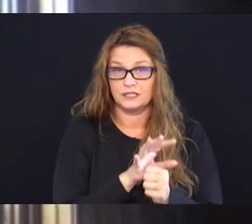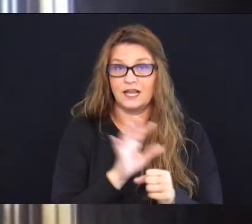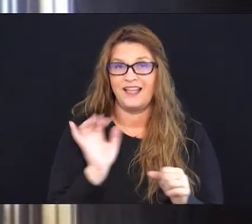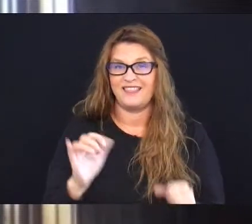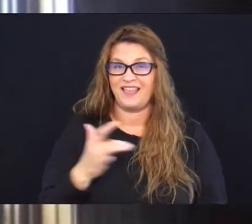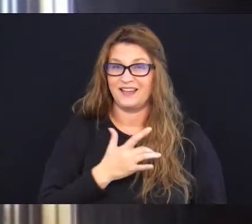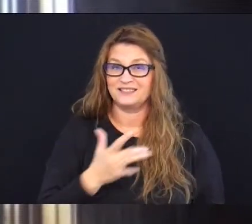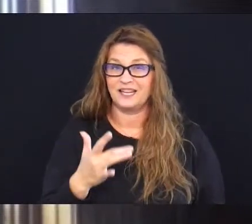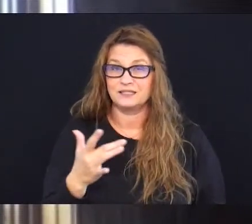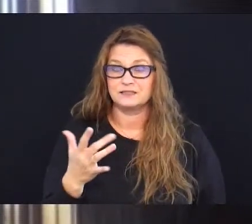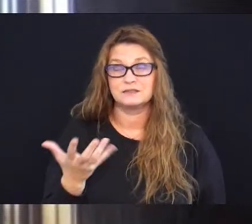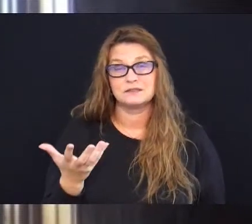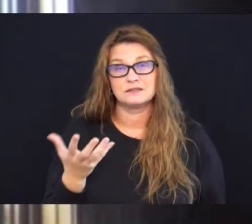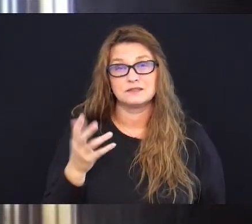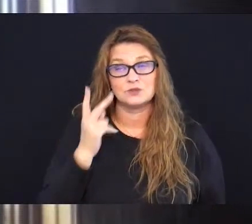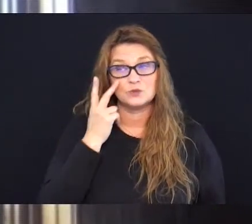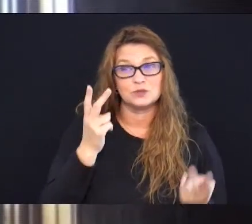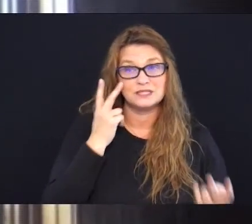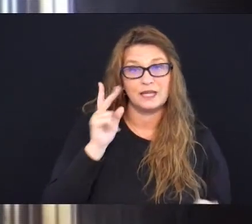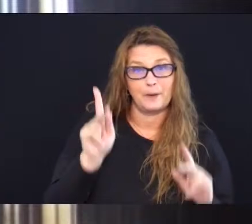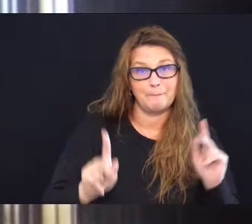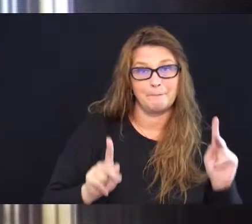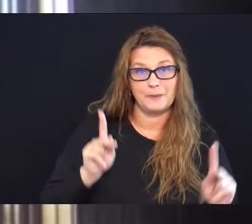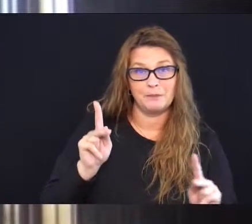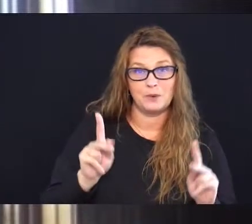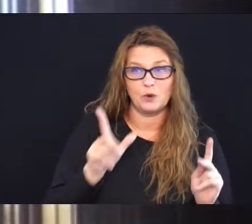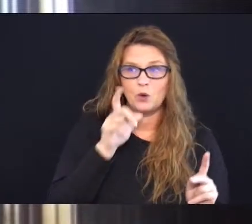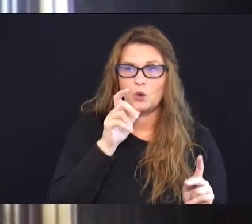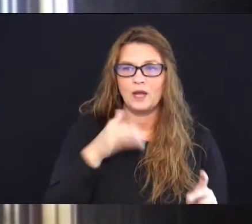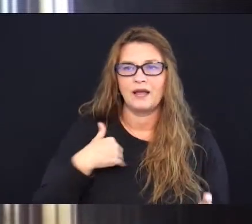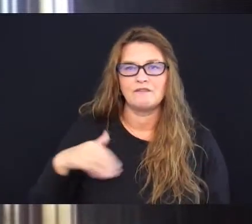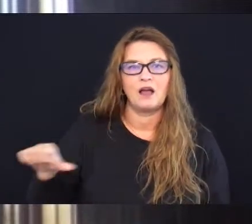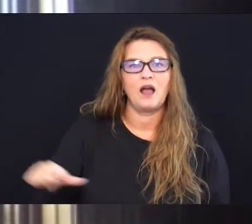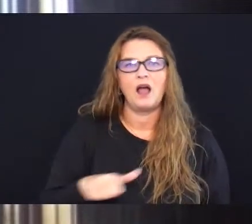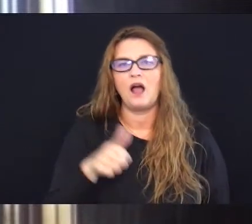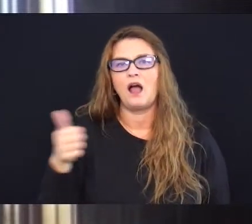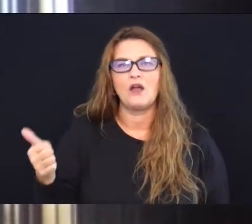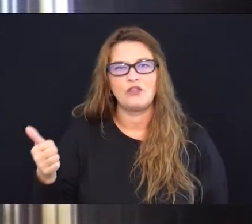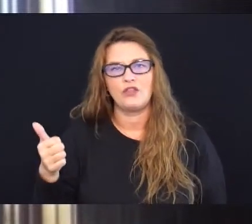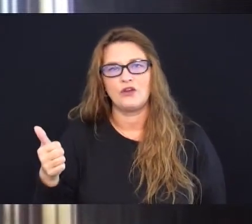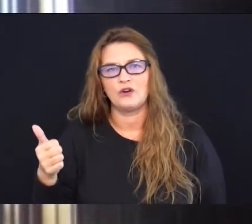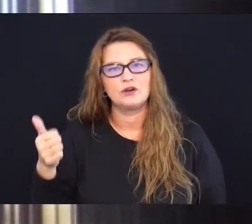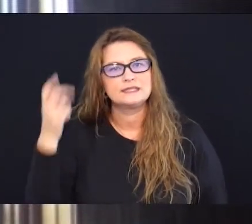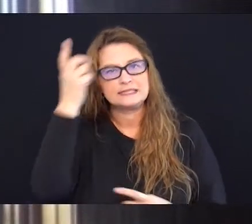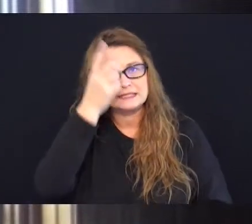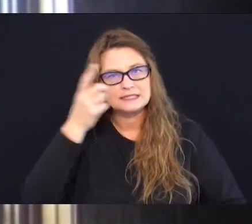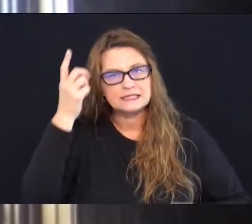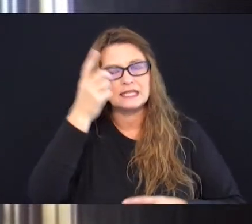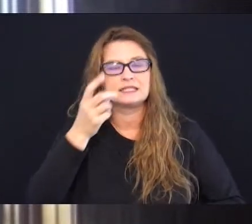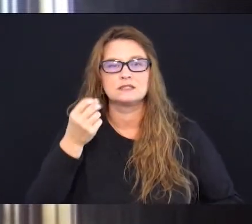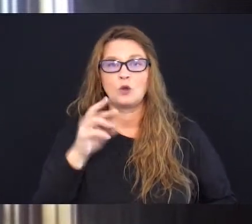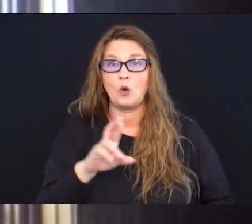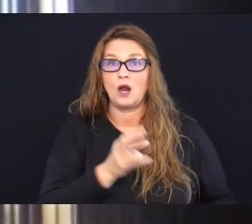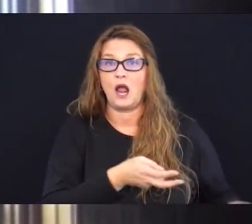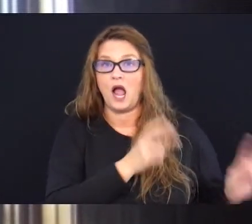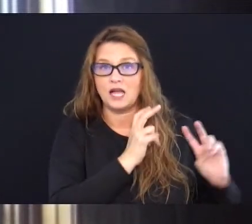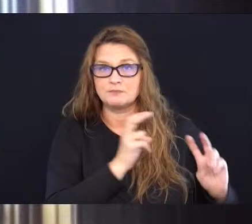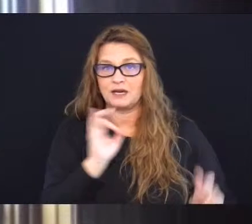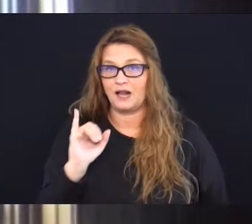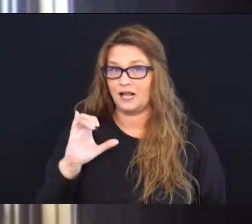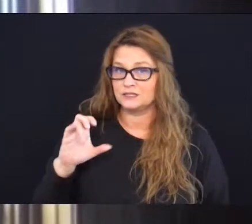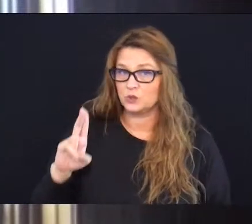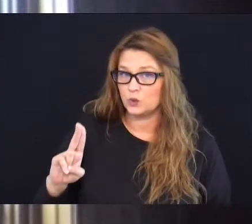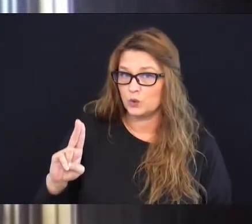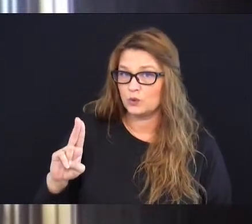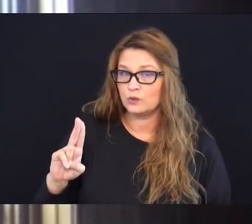to be more likely in people who have had symptomatic disease and hospitalized or ICU